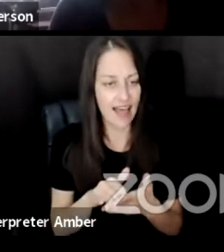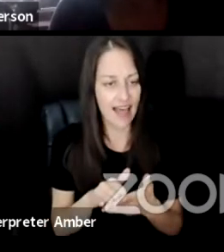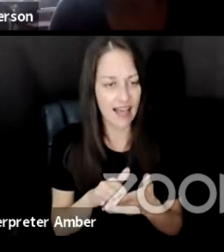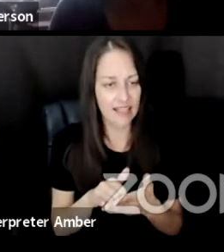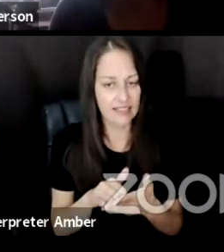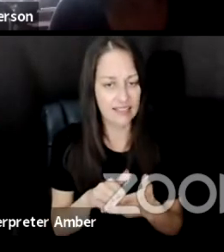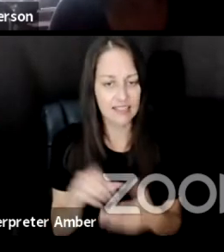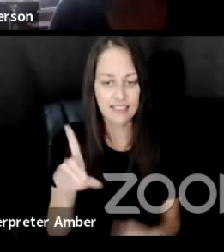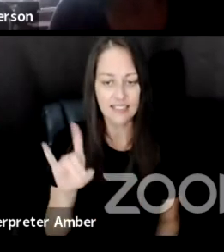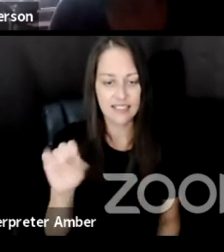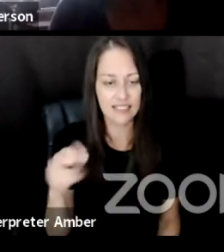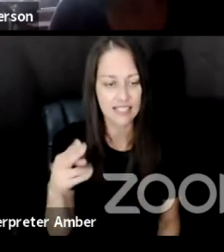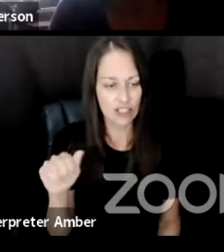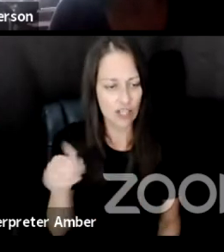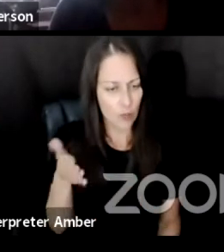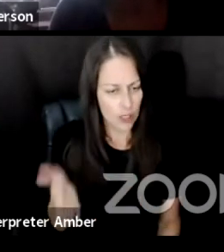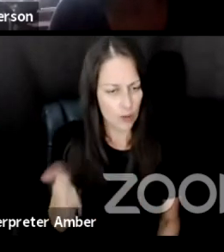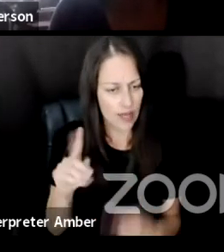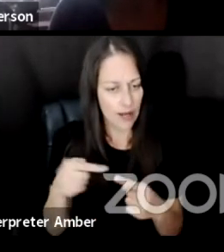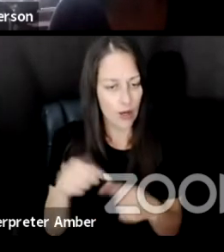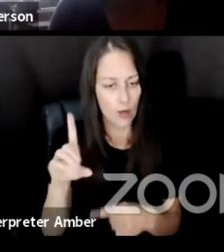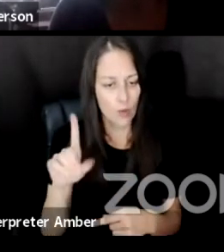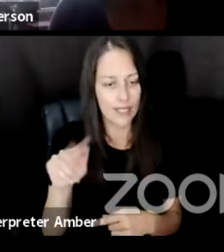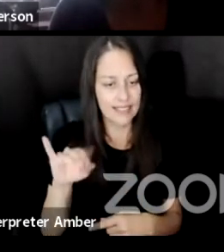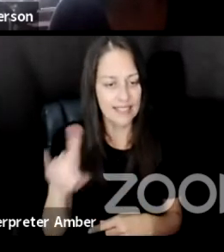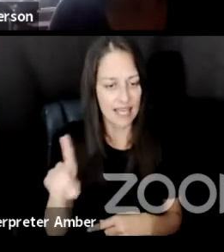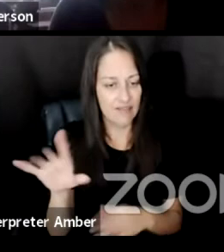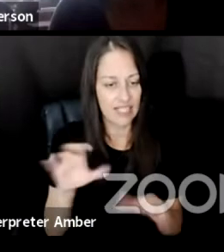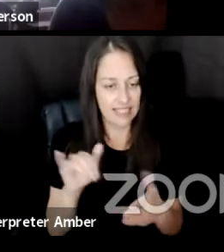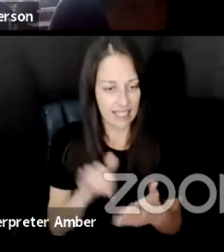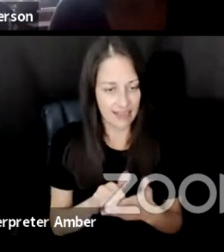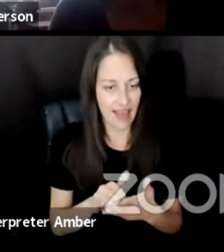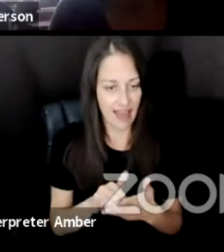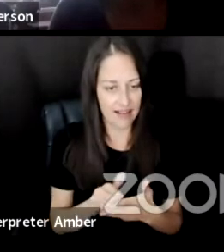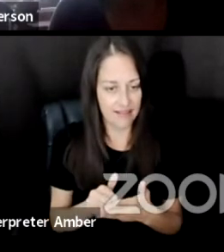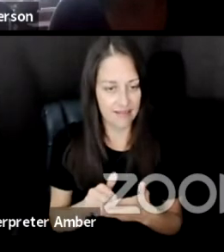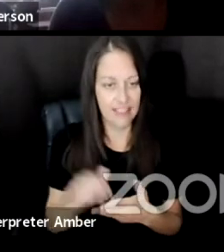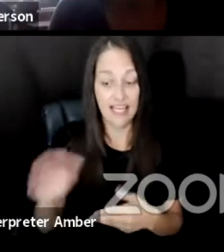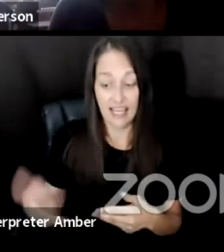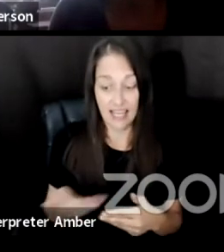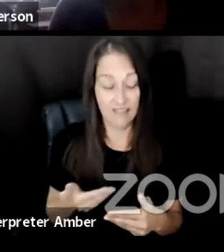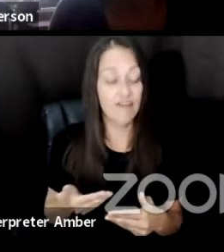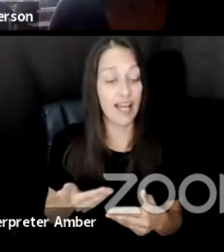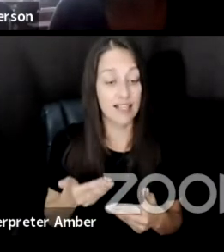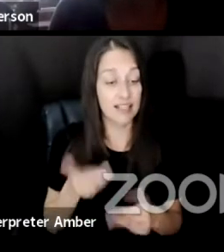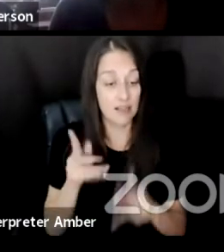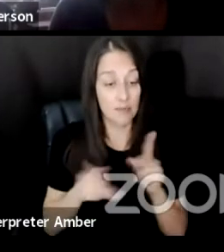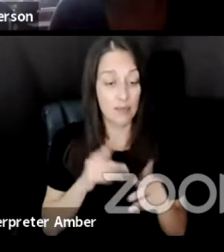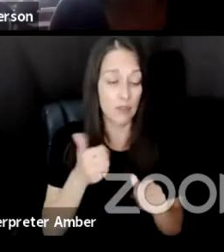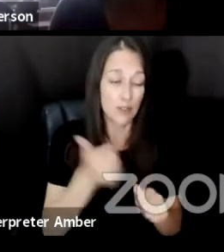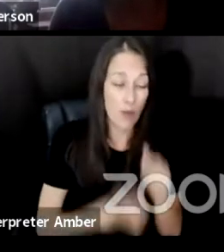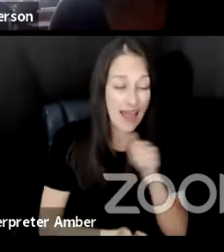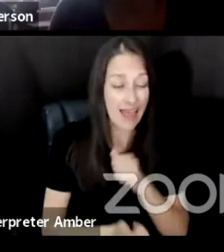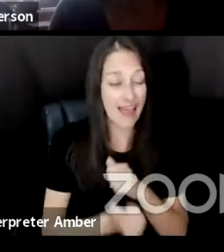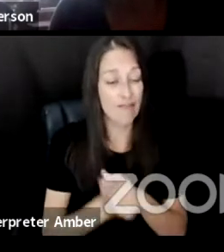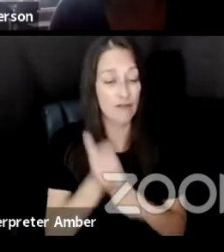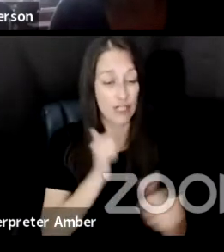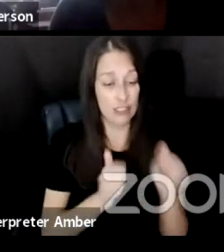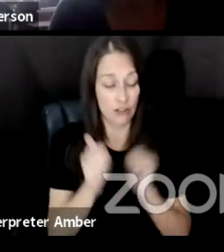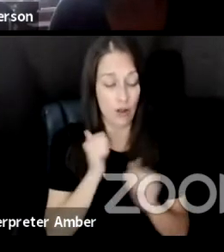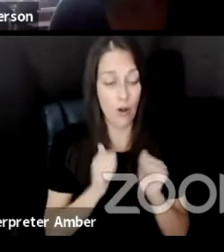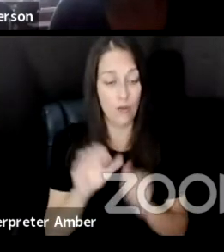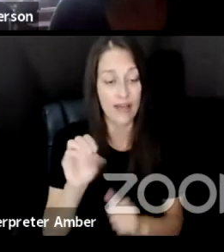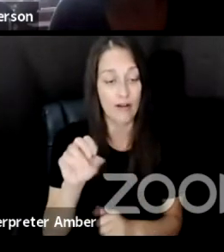were you around at Teen Ticks when he did that, where he brought people to every show that On the Boards produced? I thought that was a fabulous idea.